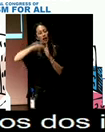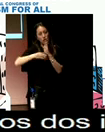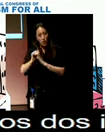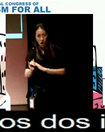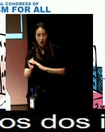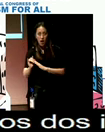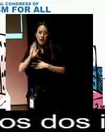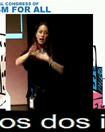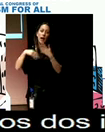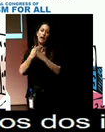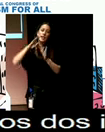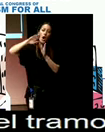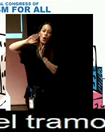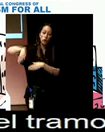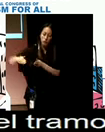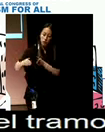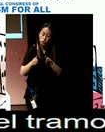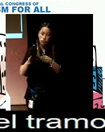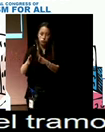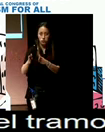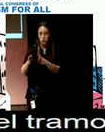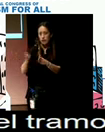is also a lift there.